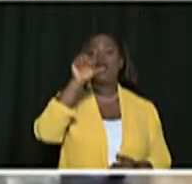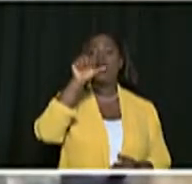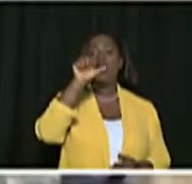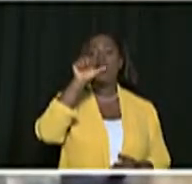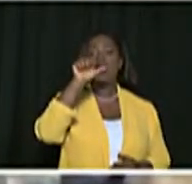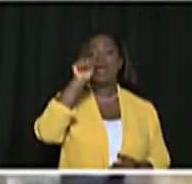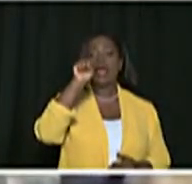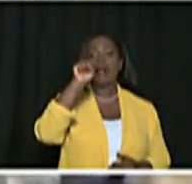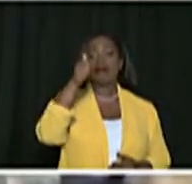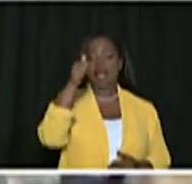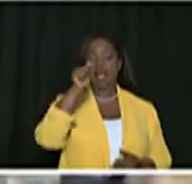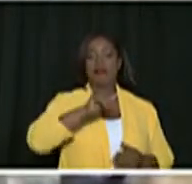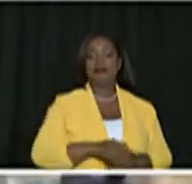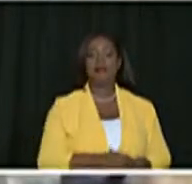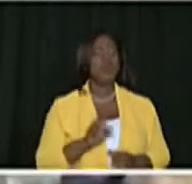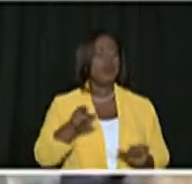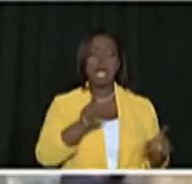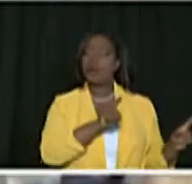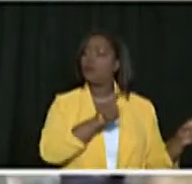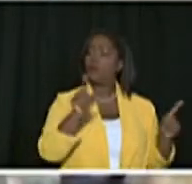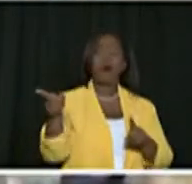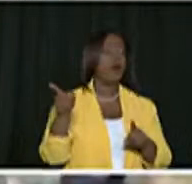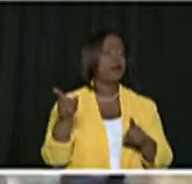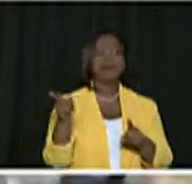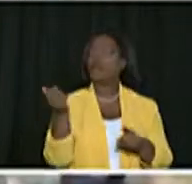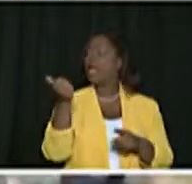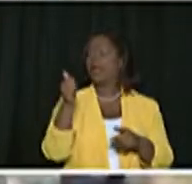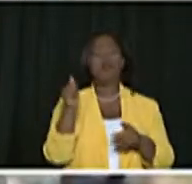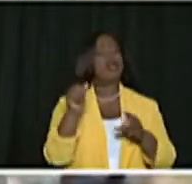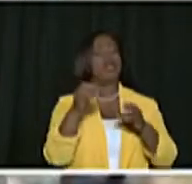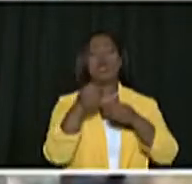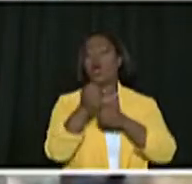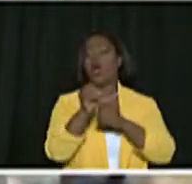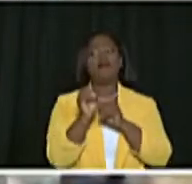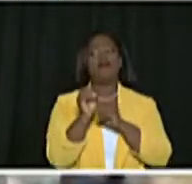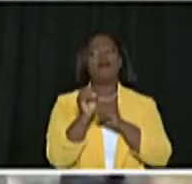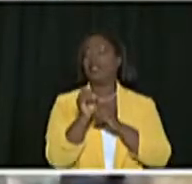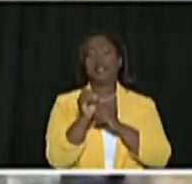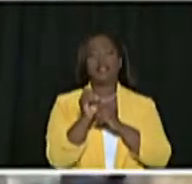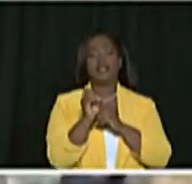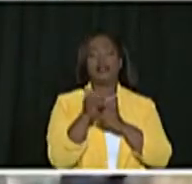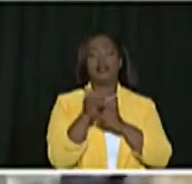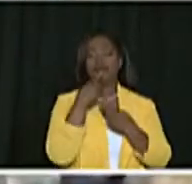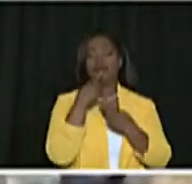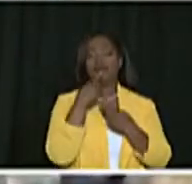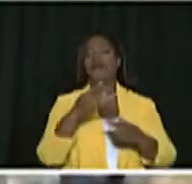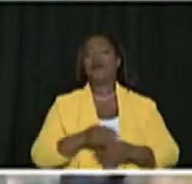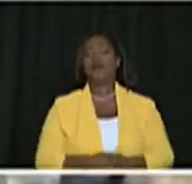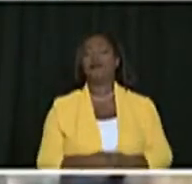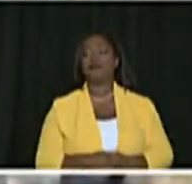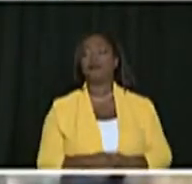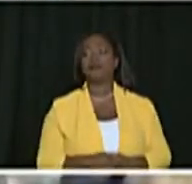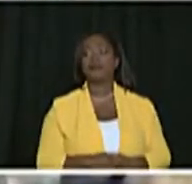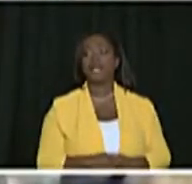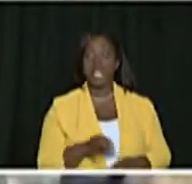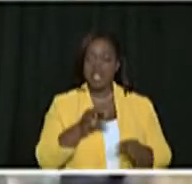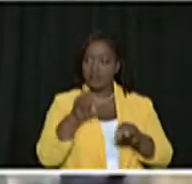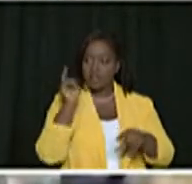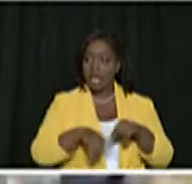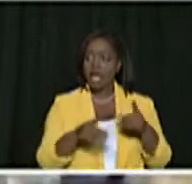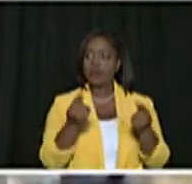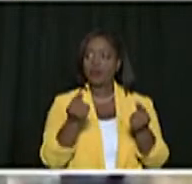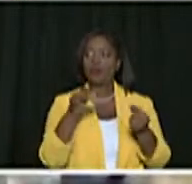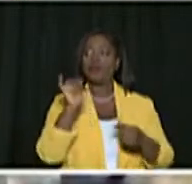offices. Any day we have an intake officer in the office who will take your report. No, you can't do that, then you can call the